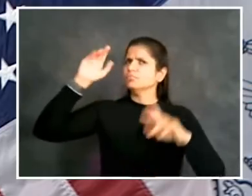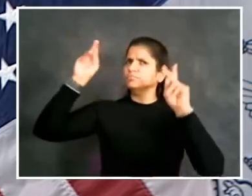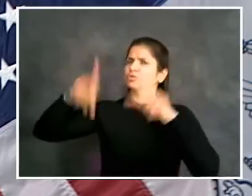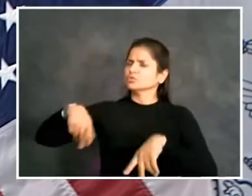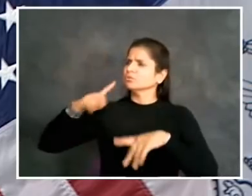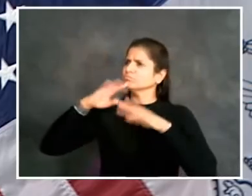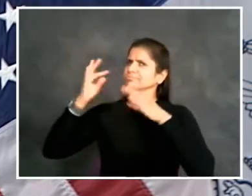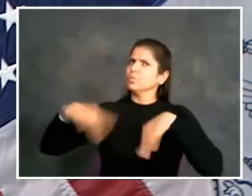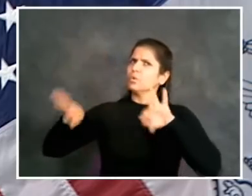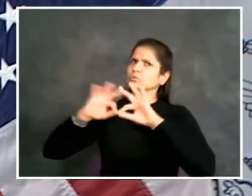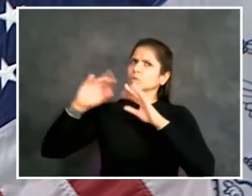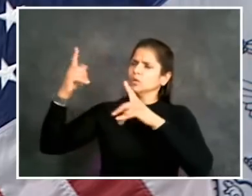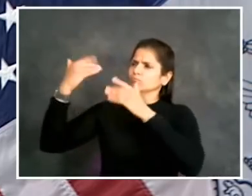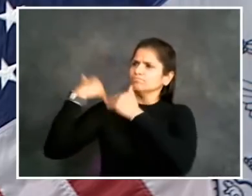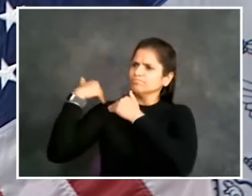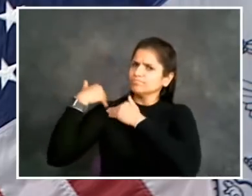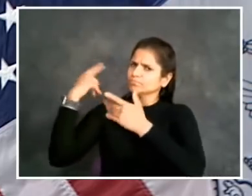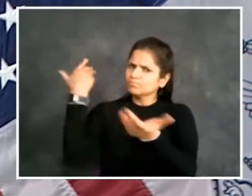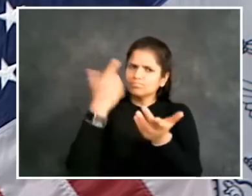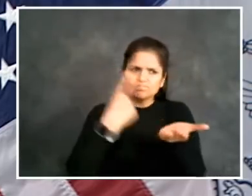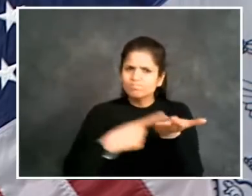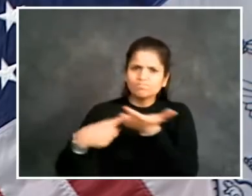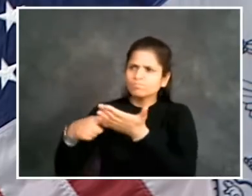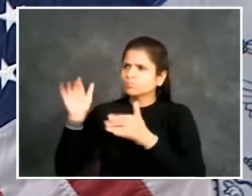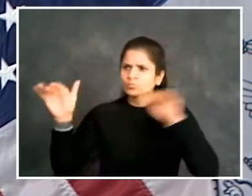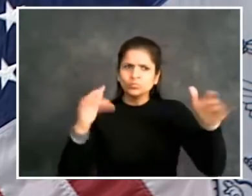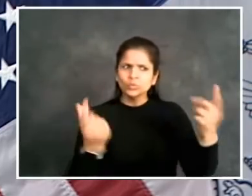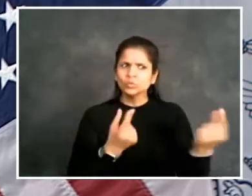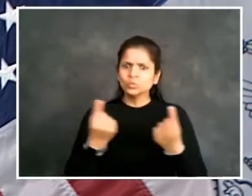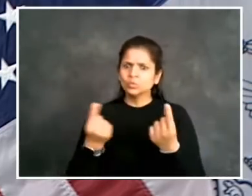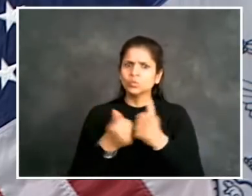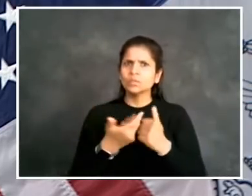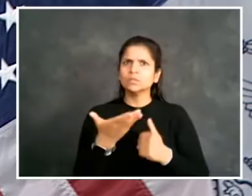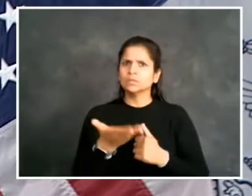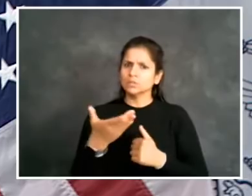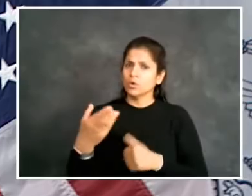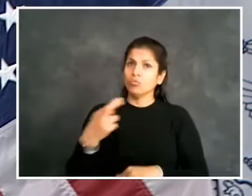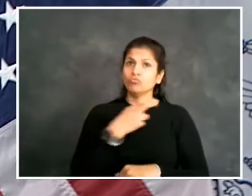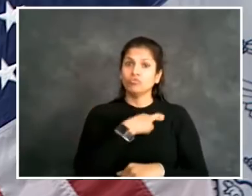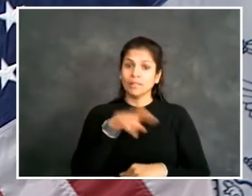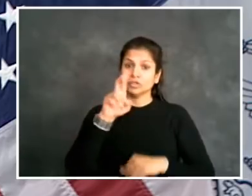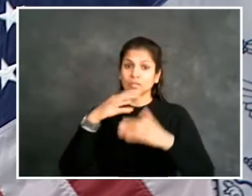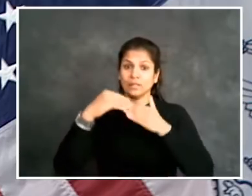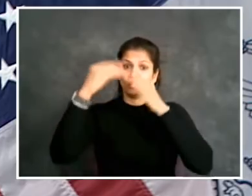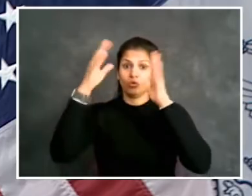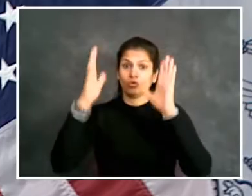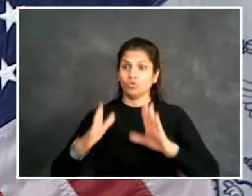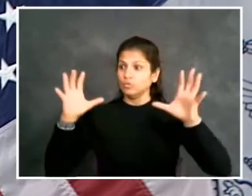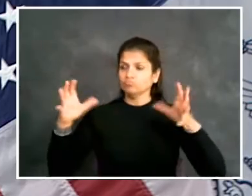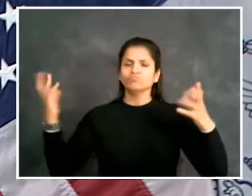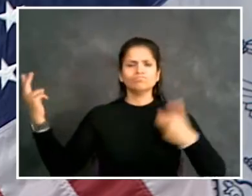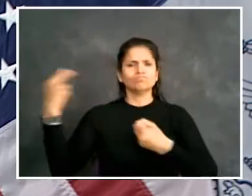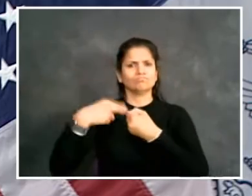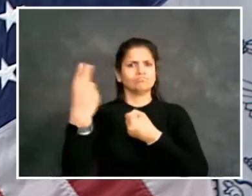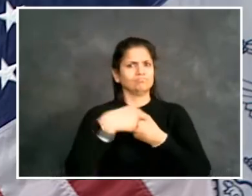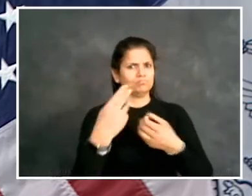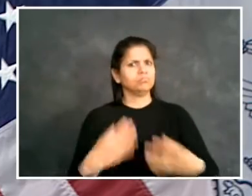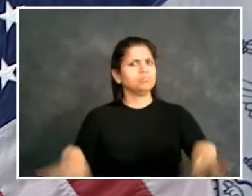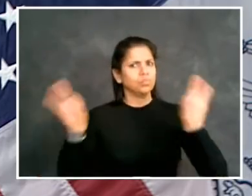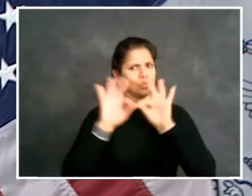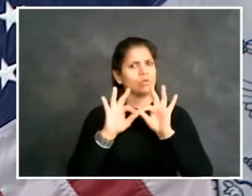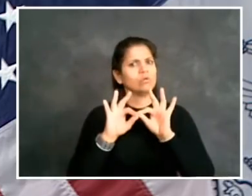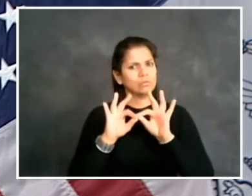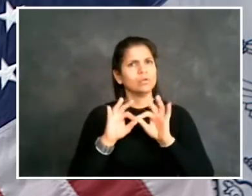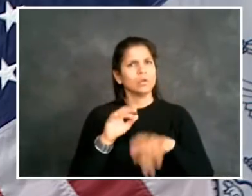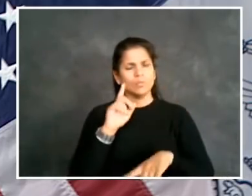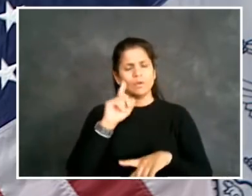much perspective about what families need in this moment. So I think that's a good idea, and we'll find some way to